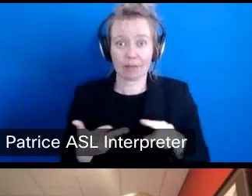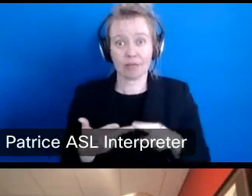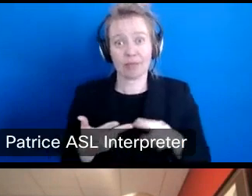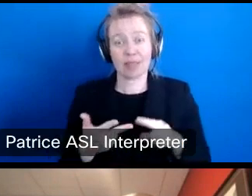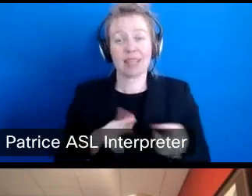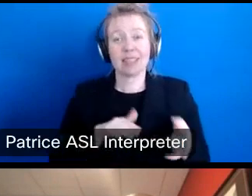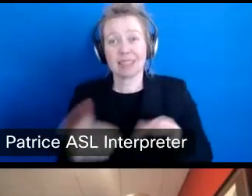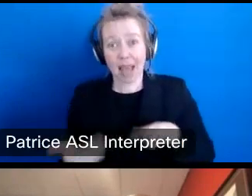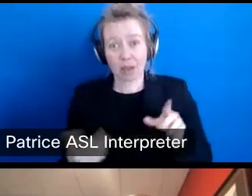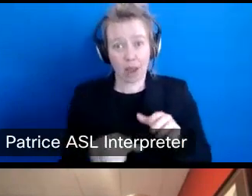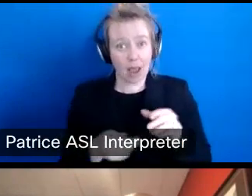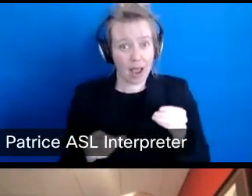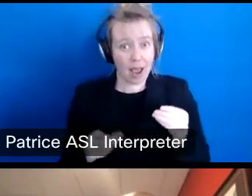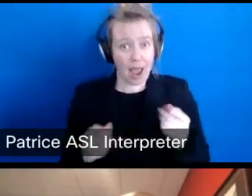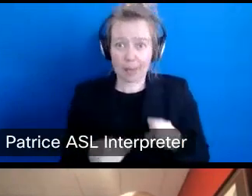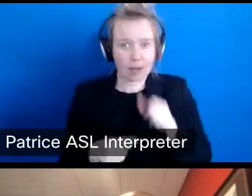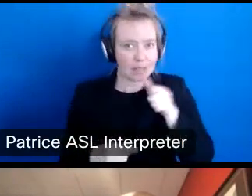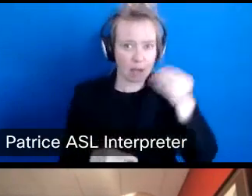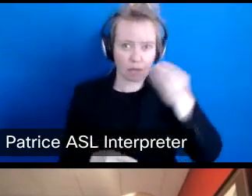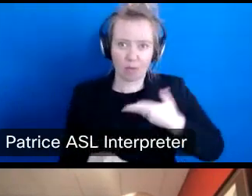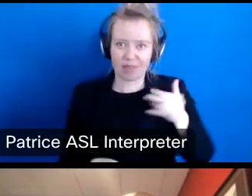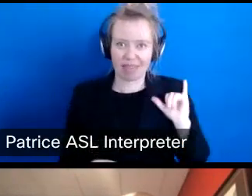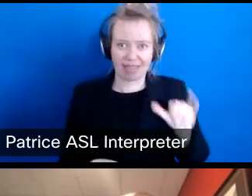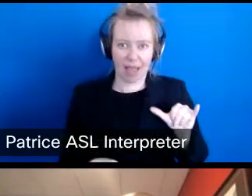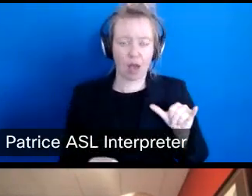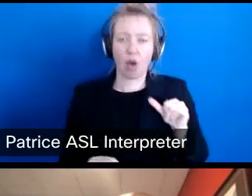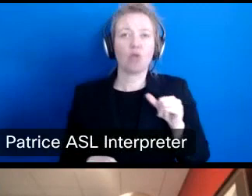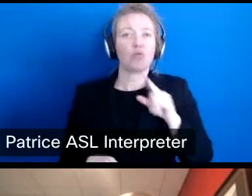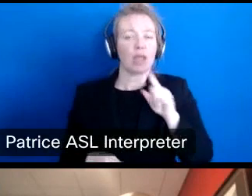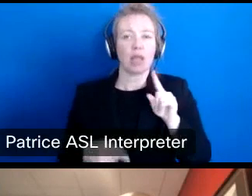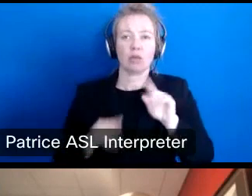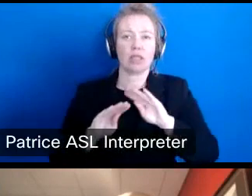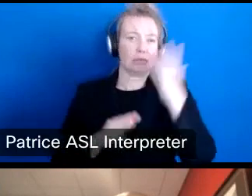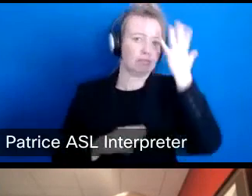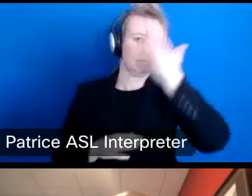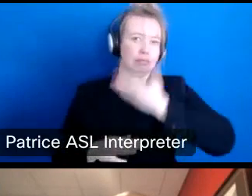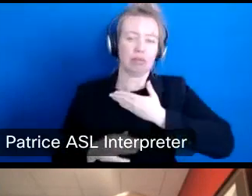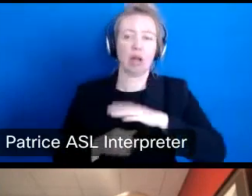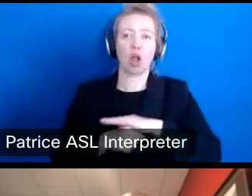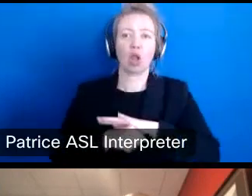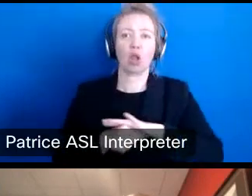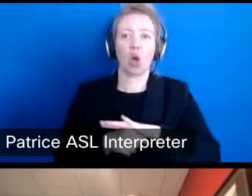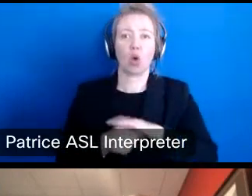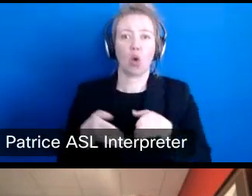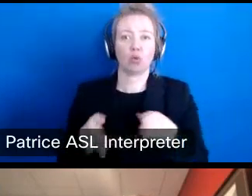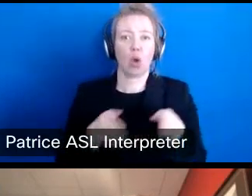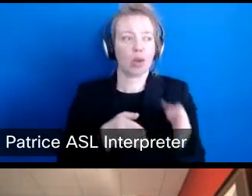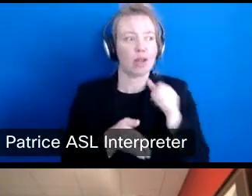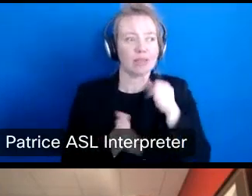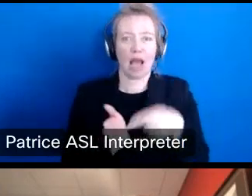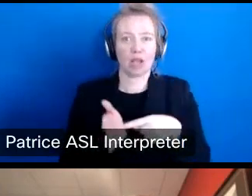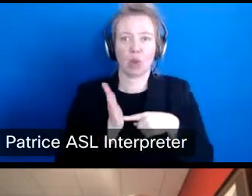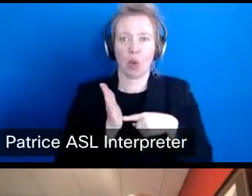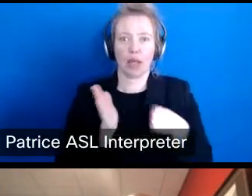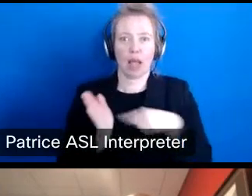of the inputs were for our local roads. And when we looked at the data, most of our local roads, we were not showing that that's where a lot of